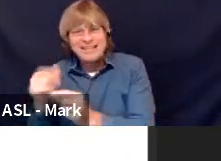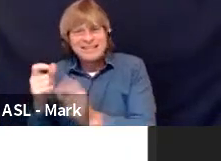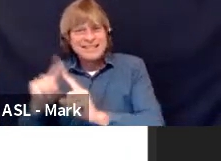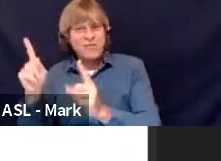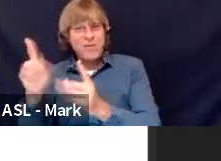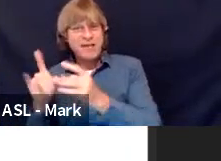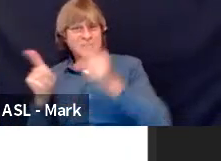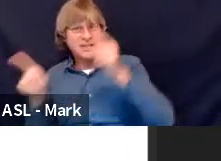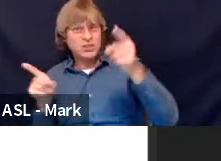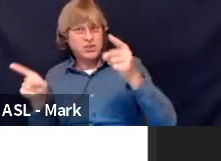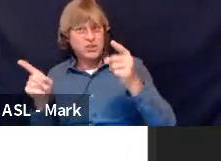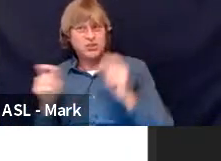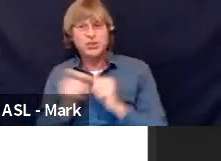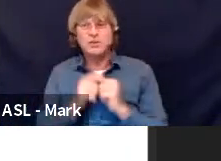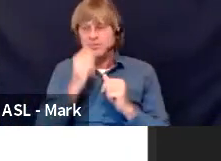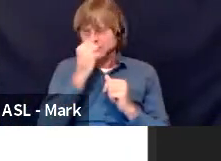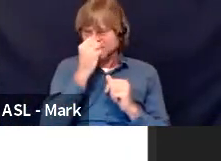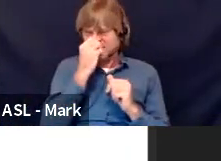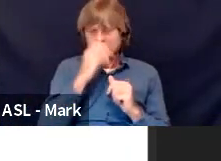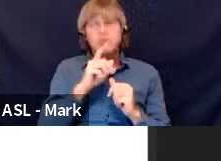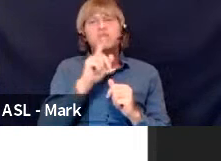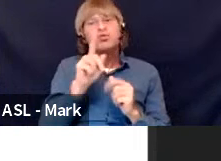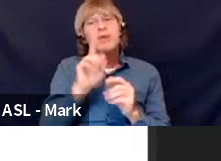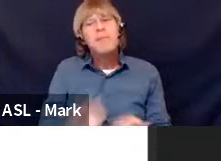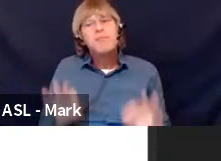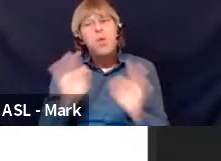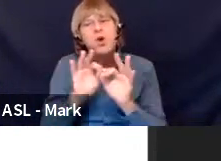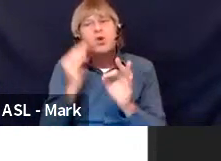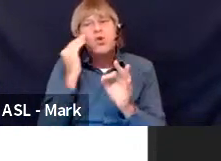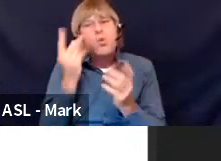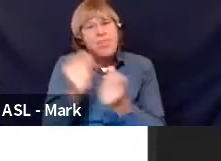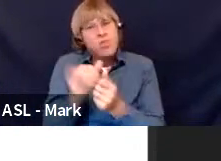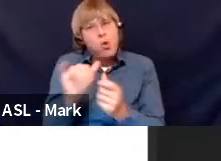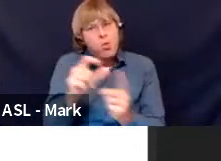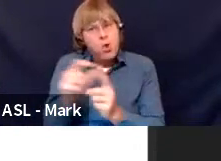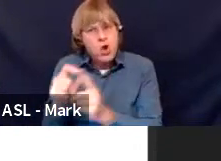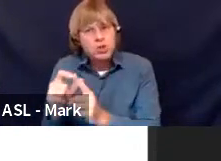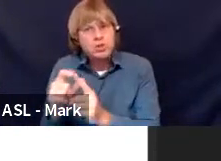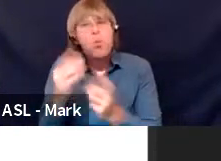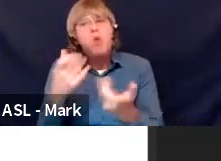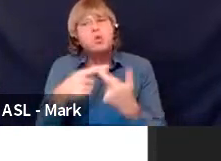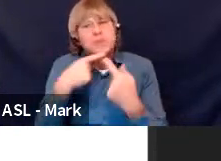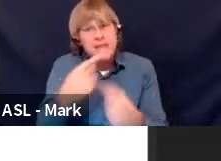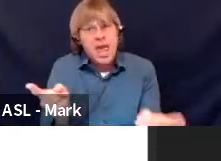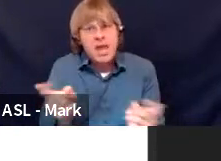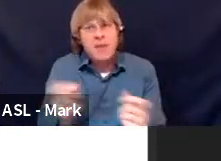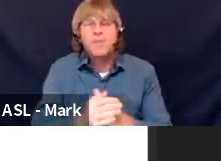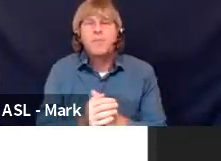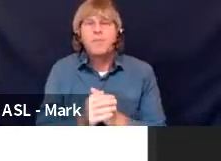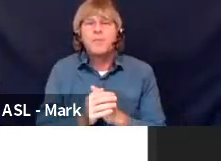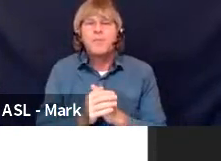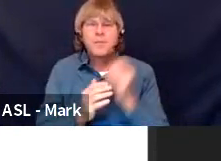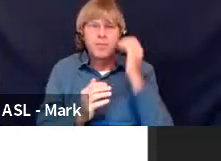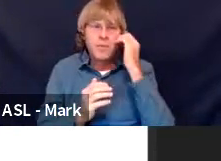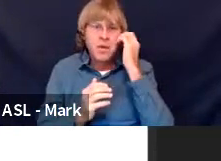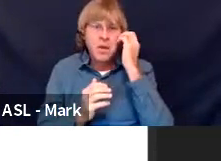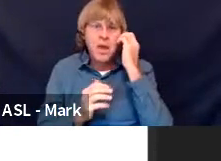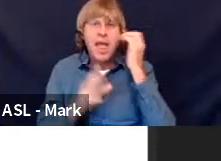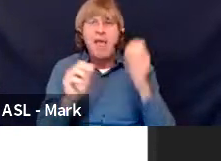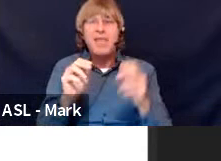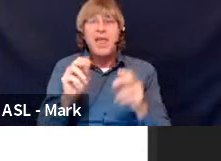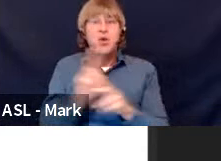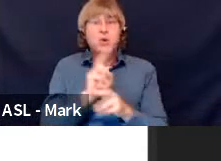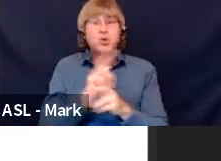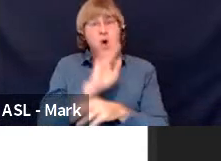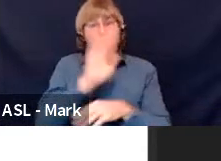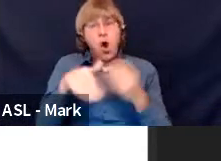different. So it's important to know what you want to do with those words and what you want to say. And then you use all